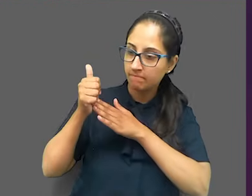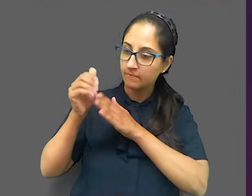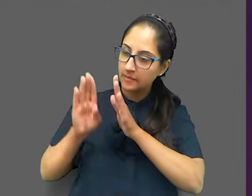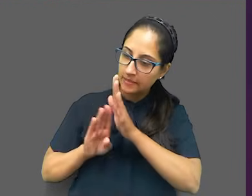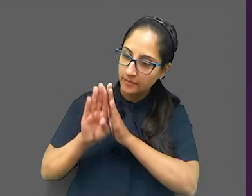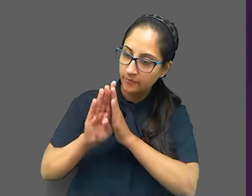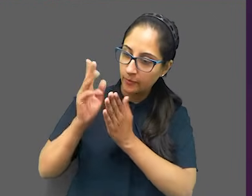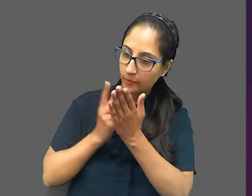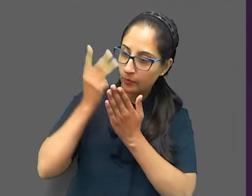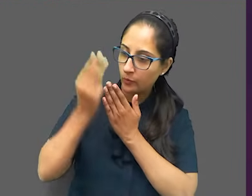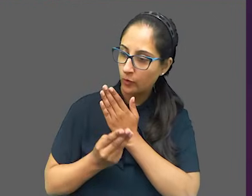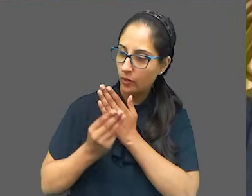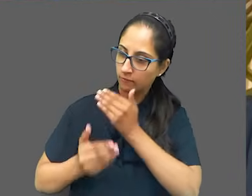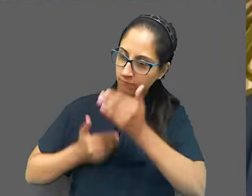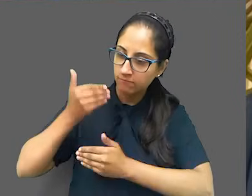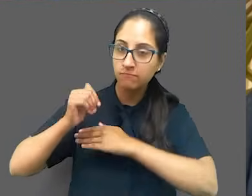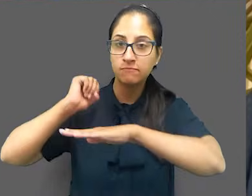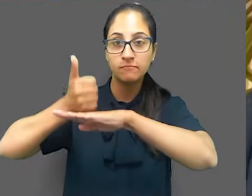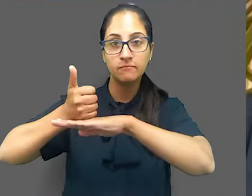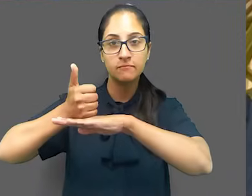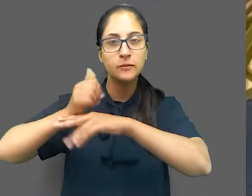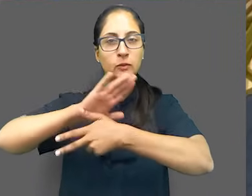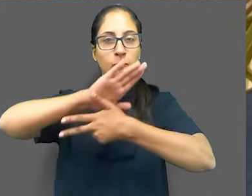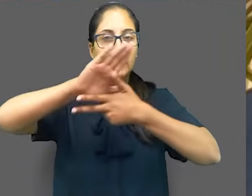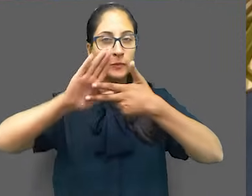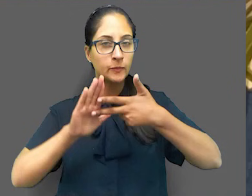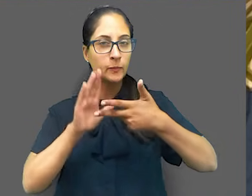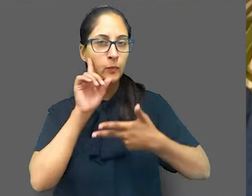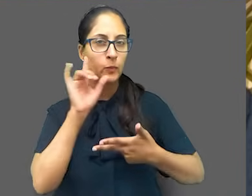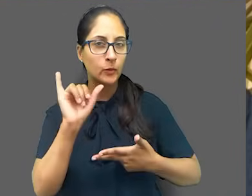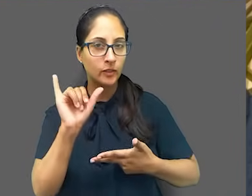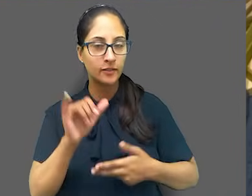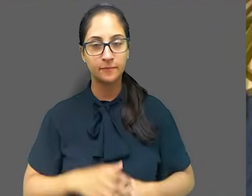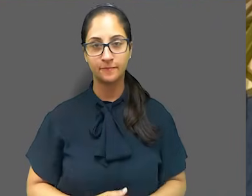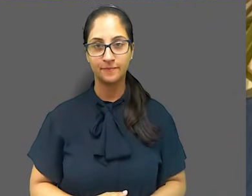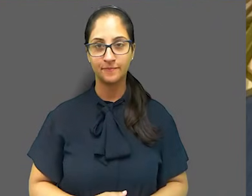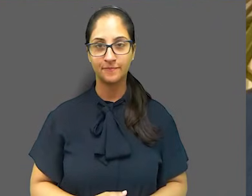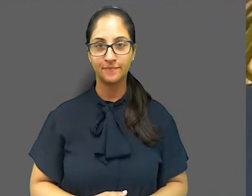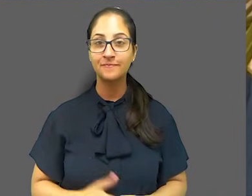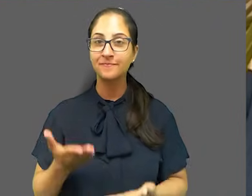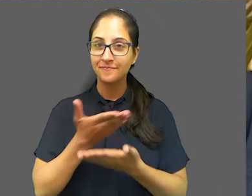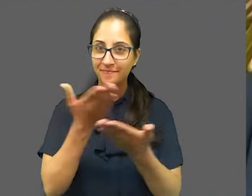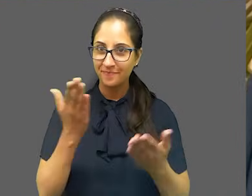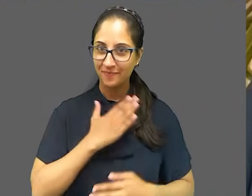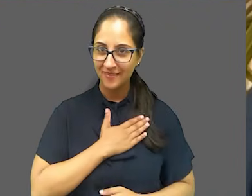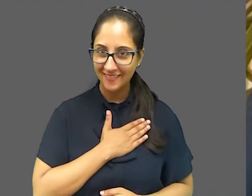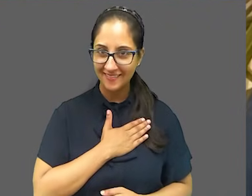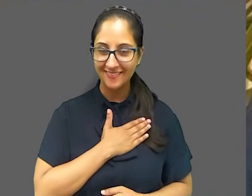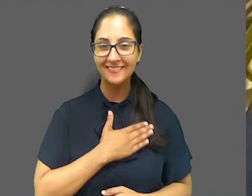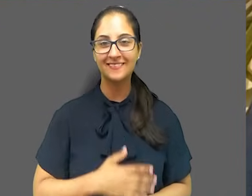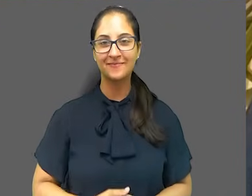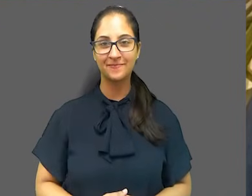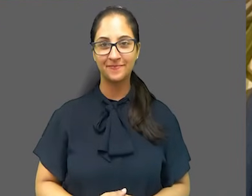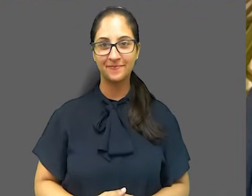through its creation? Well, thank you very much, Asif, and Yali Madad to everybody.